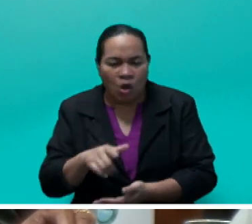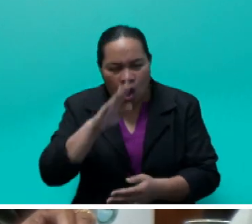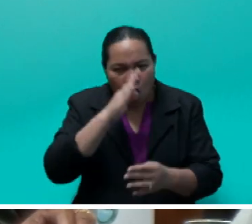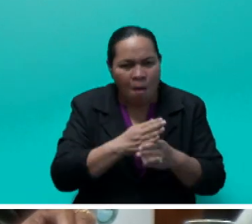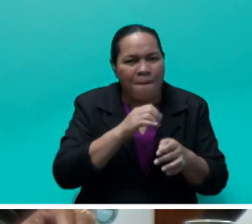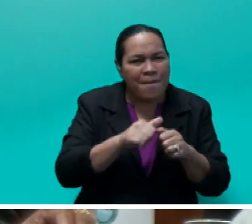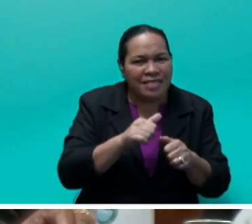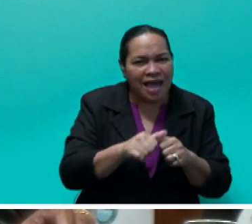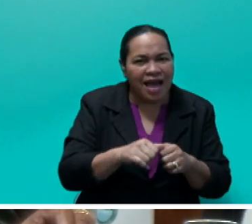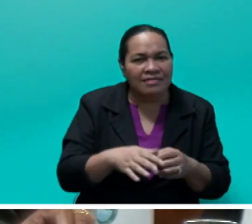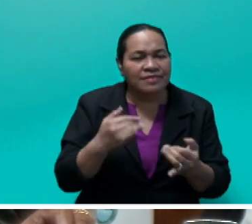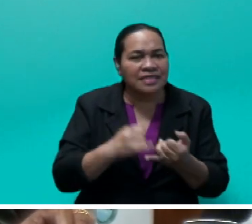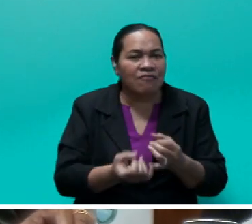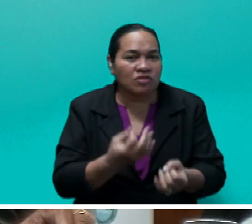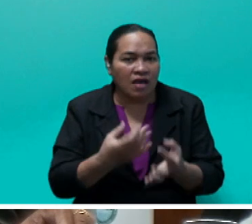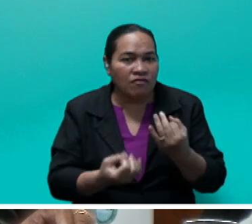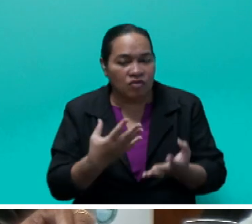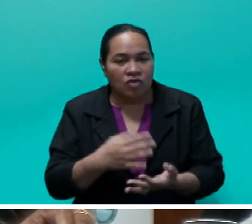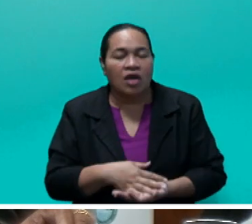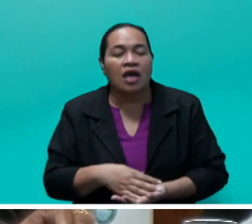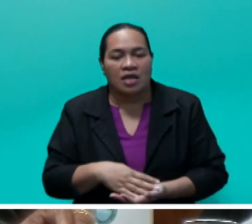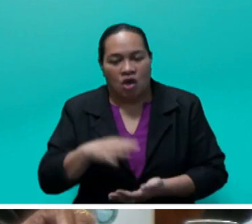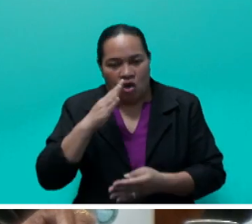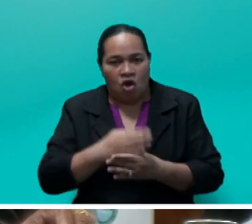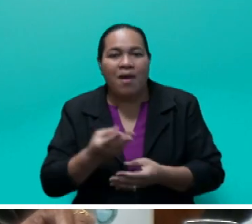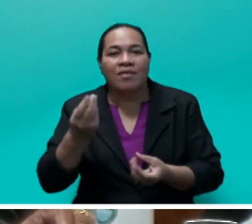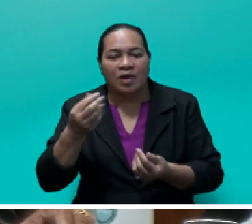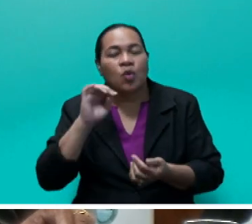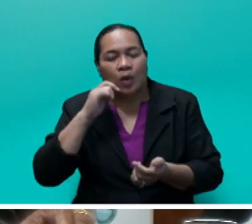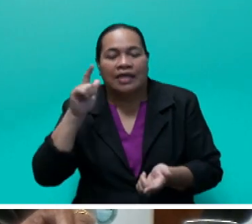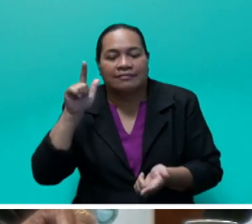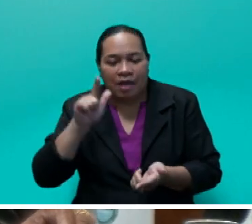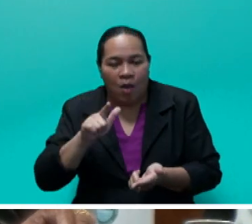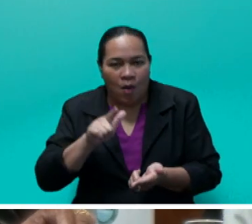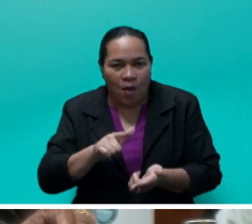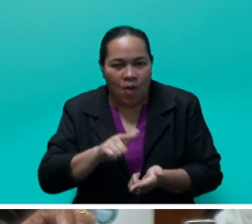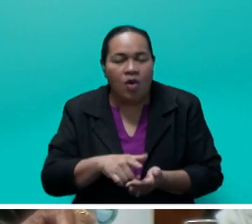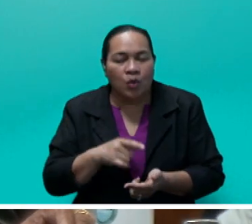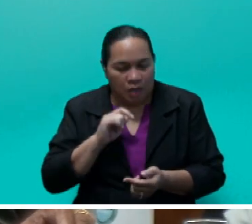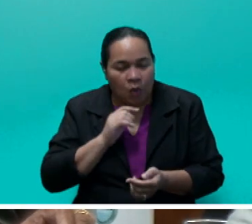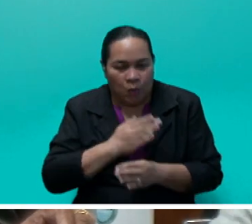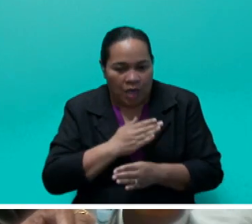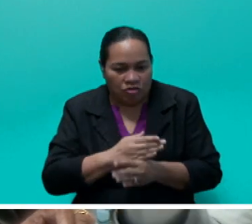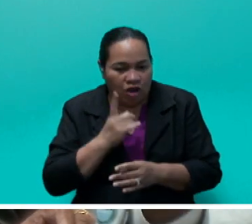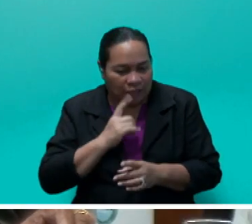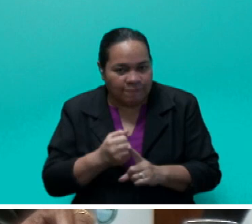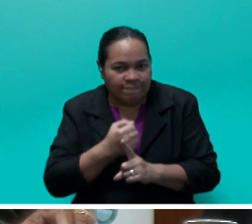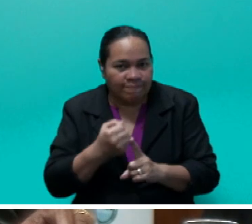with frequency and volume, the airfares will come down. It's simple economics. So we are going there. We are getting there.